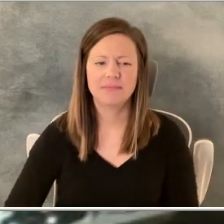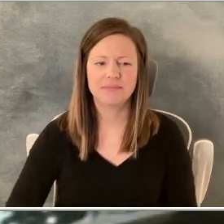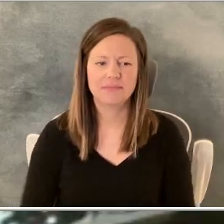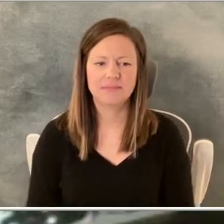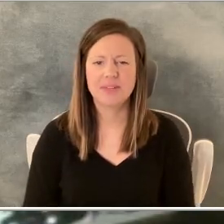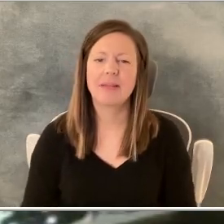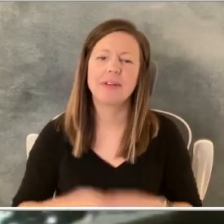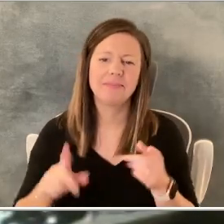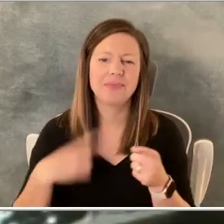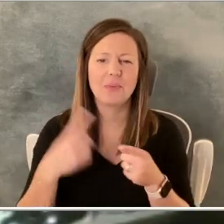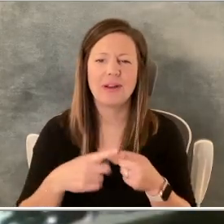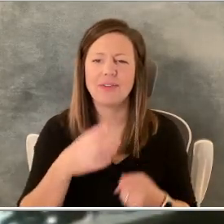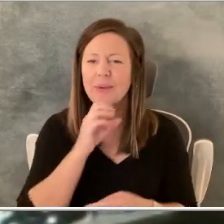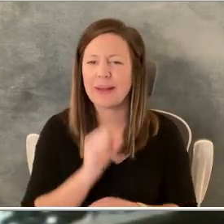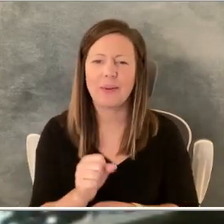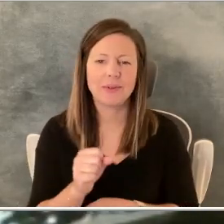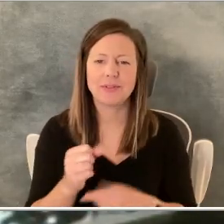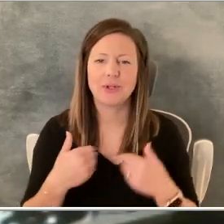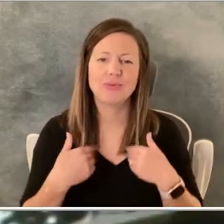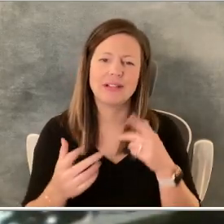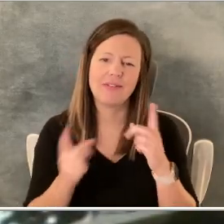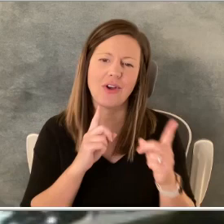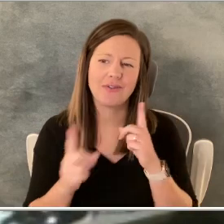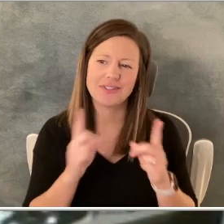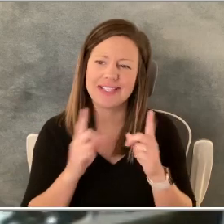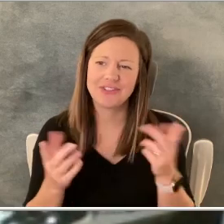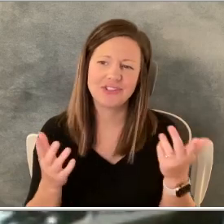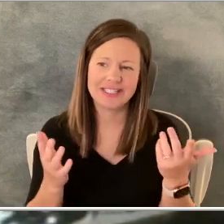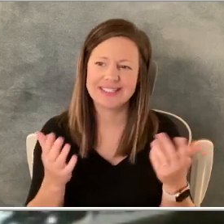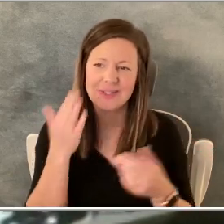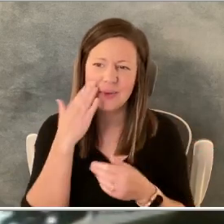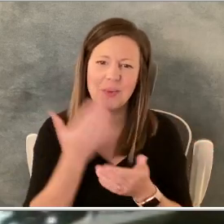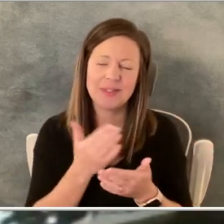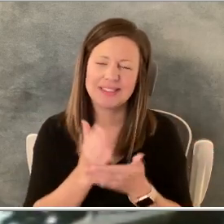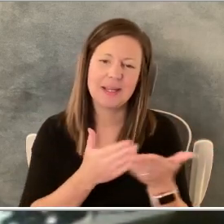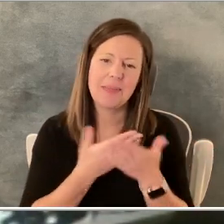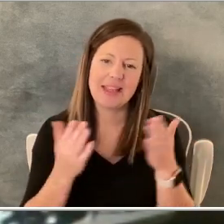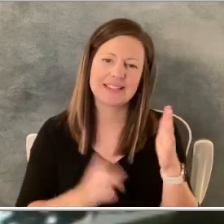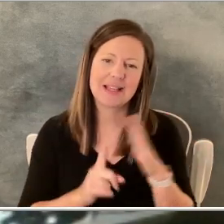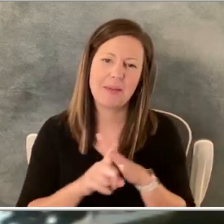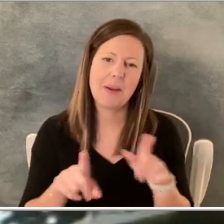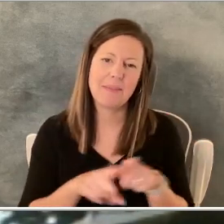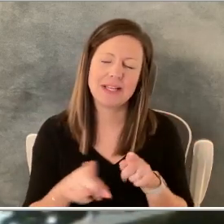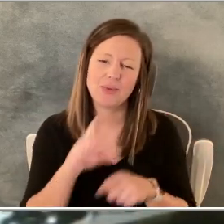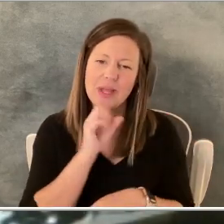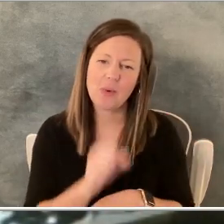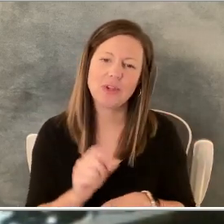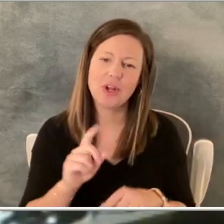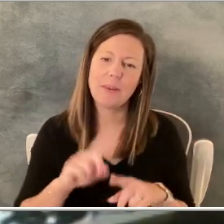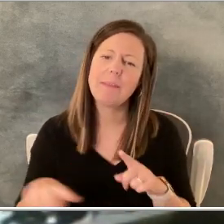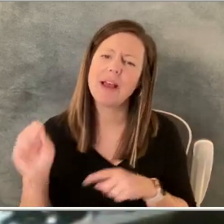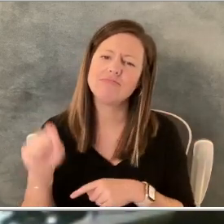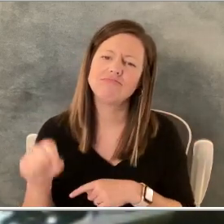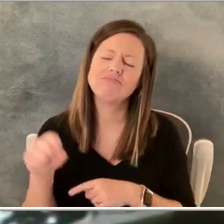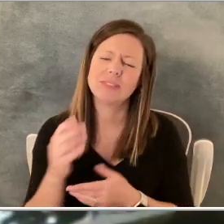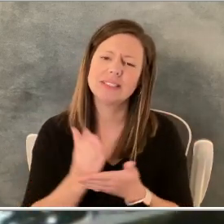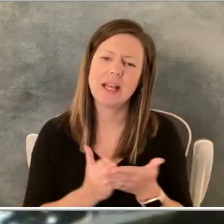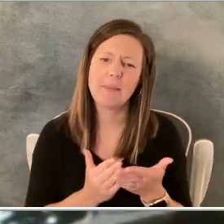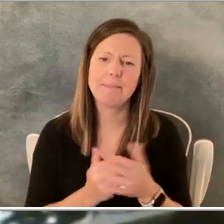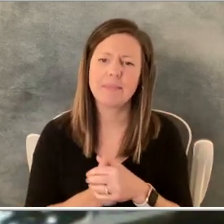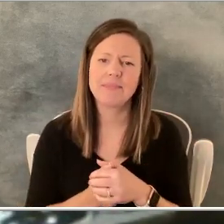older, you just have conversations with guys. Those are some things that come up as you get older. Yeah, we do. I do some.